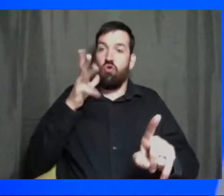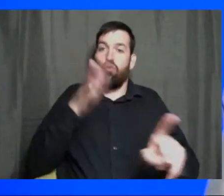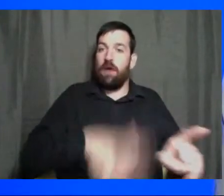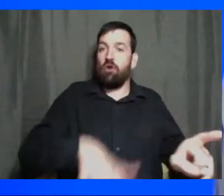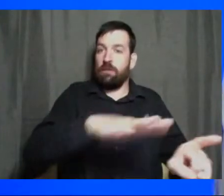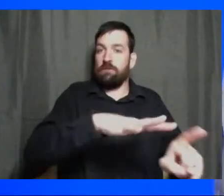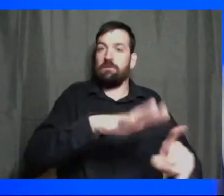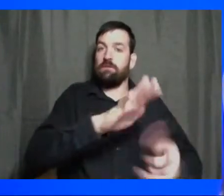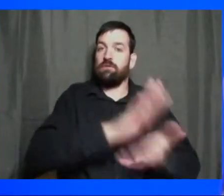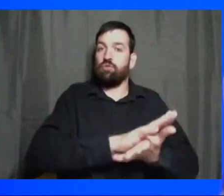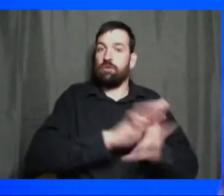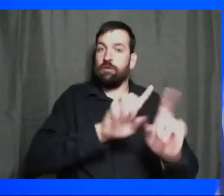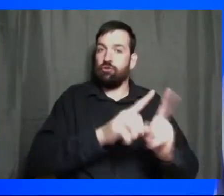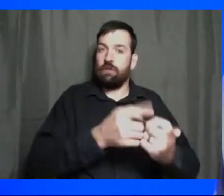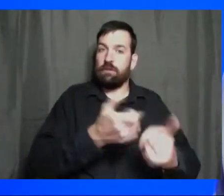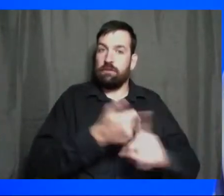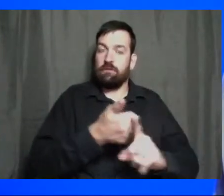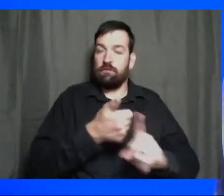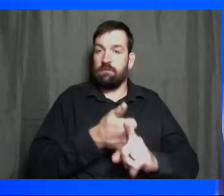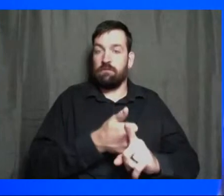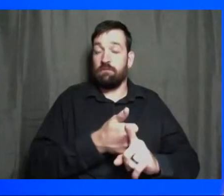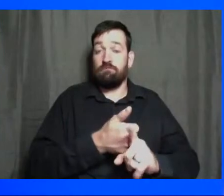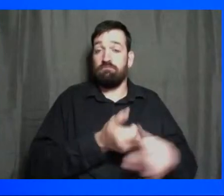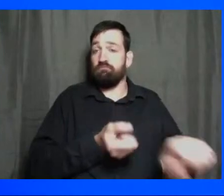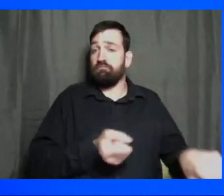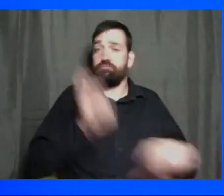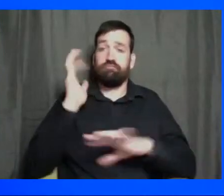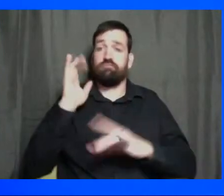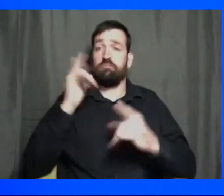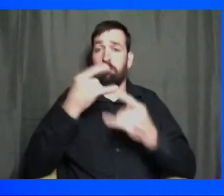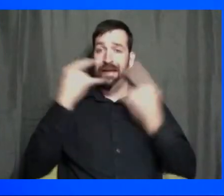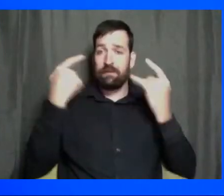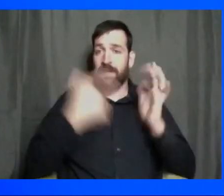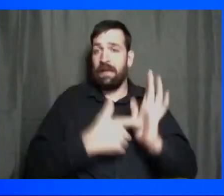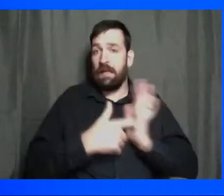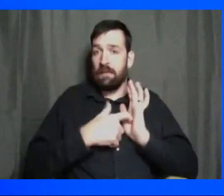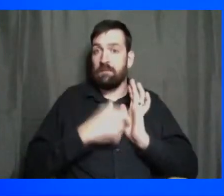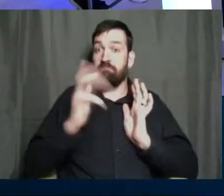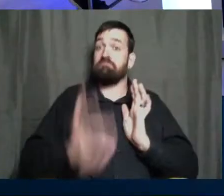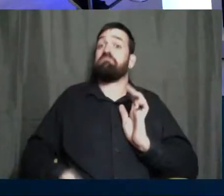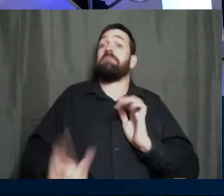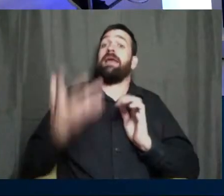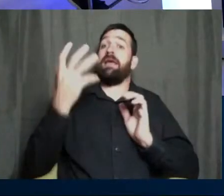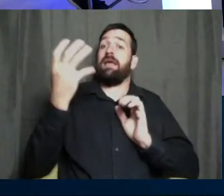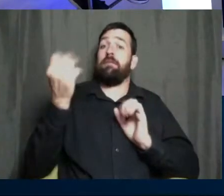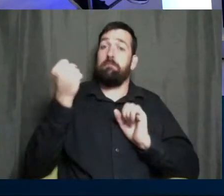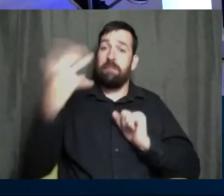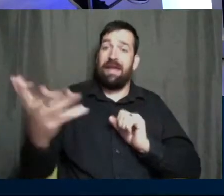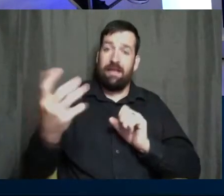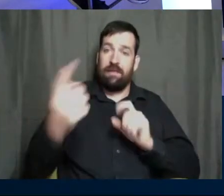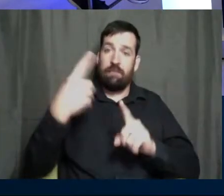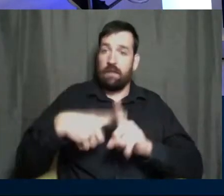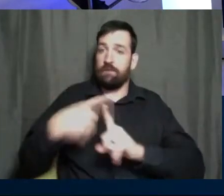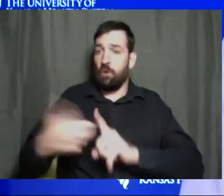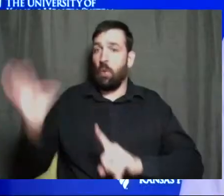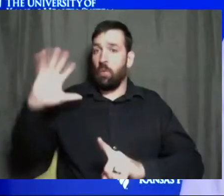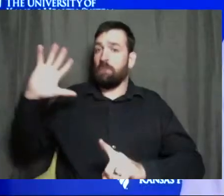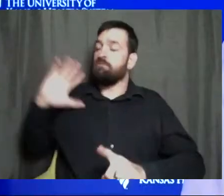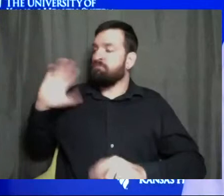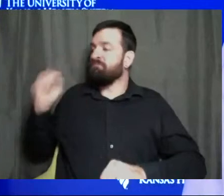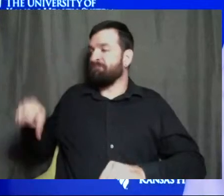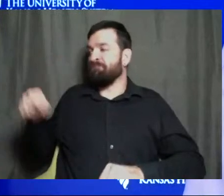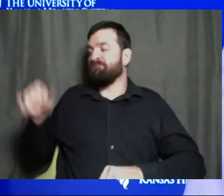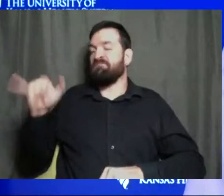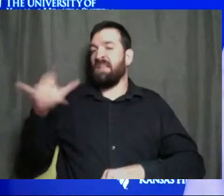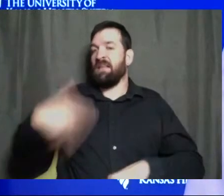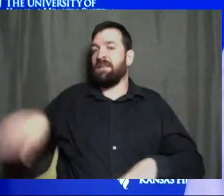that did away with the mask mandate many months ago. And it's just unfortunate, too, because that natural infection immunity, what